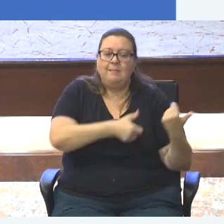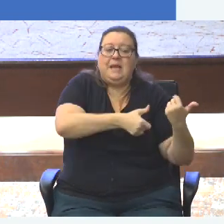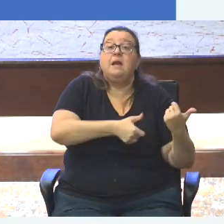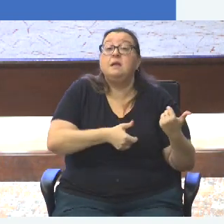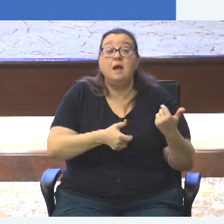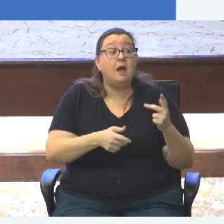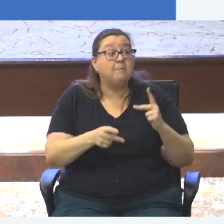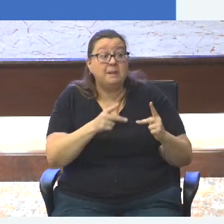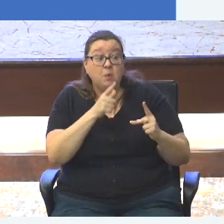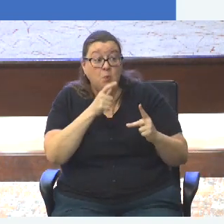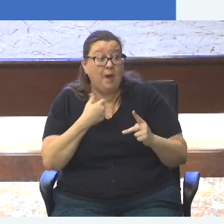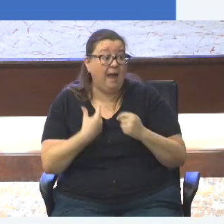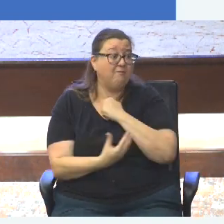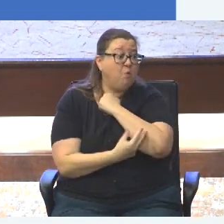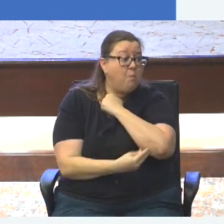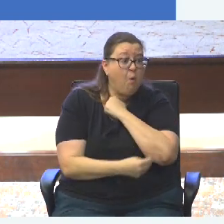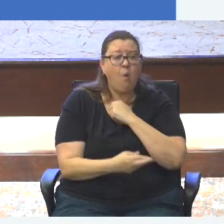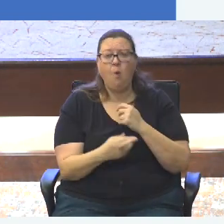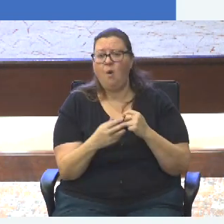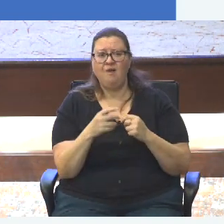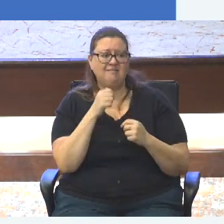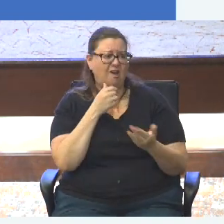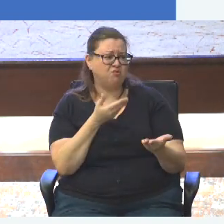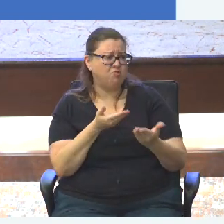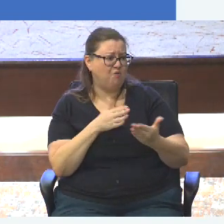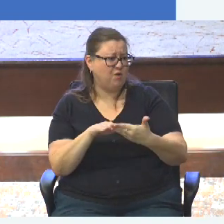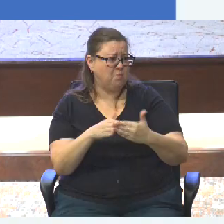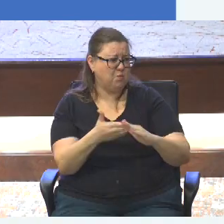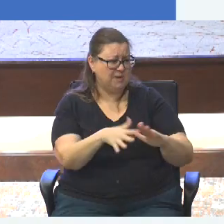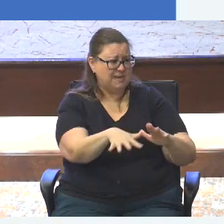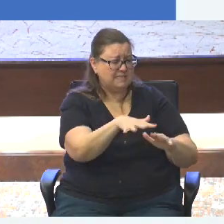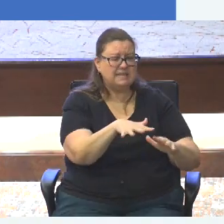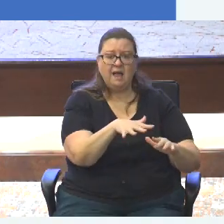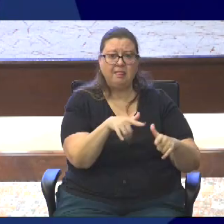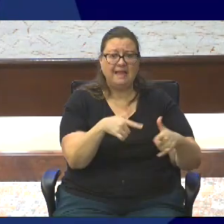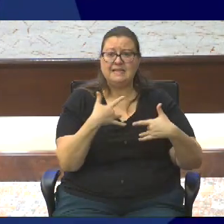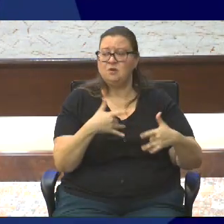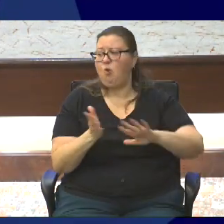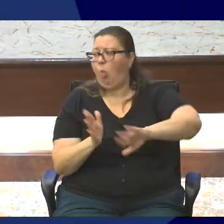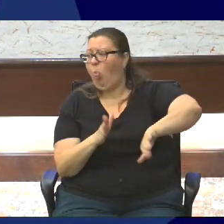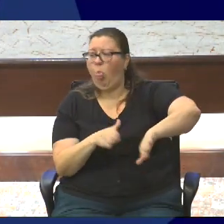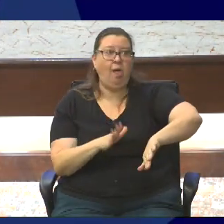underserved communities, can take advantage of the opportunities at the STEAM Center.